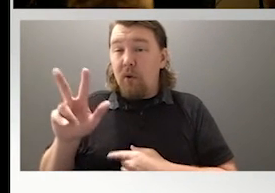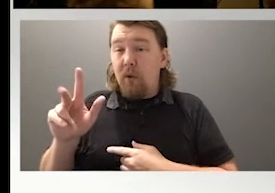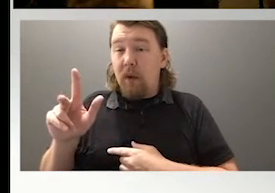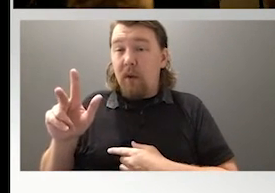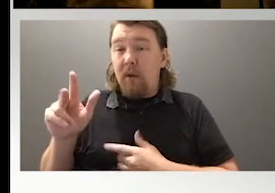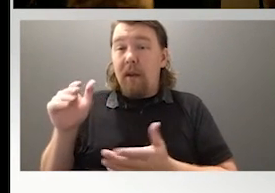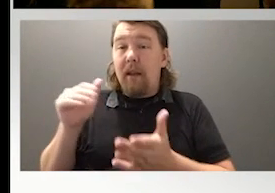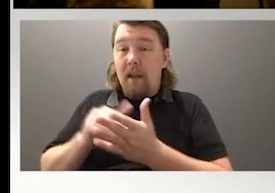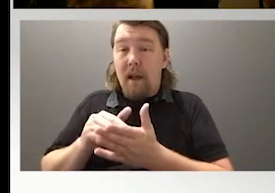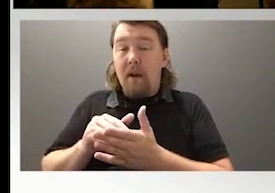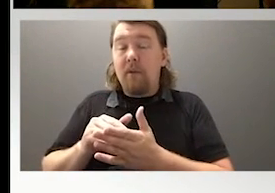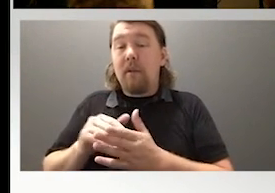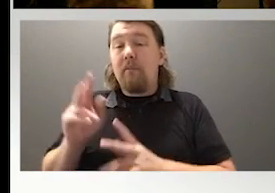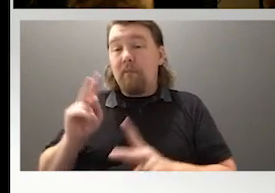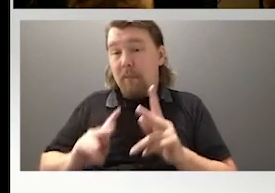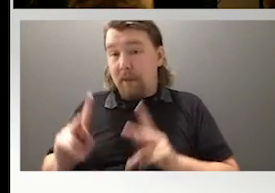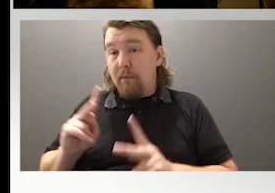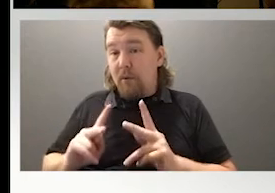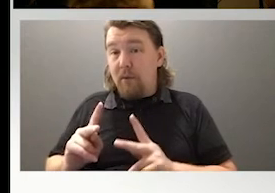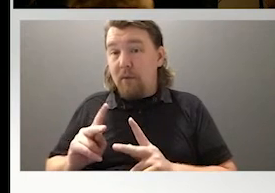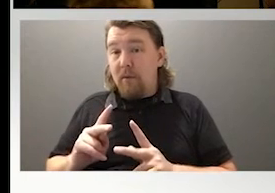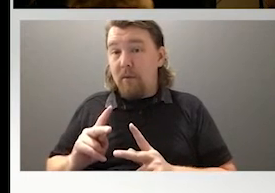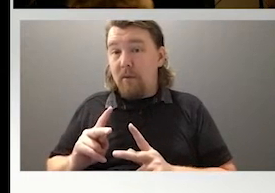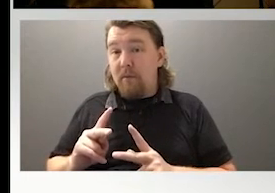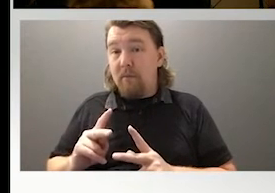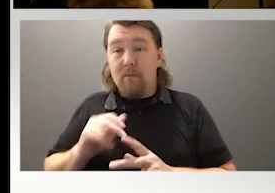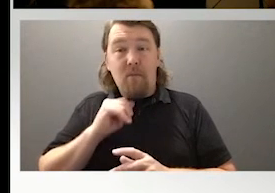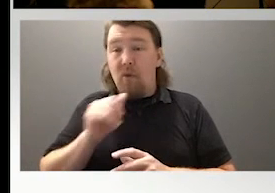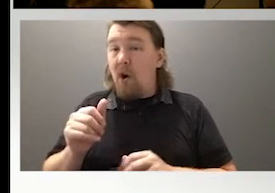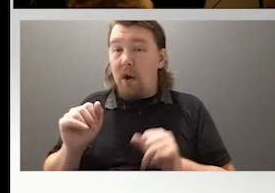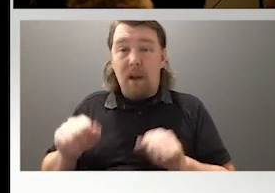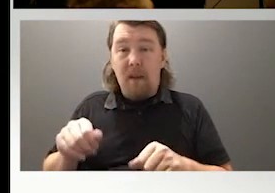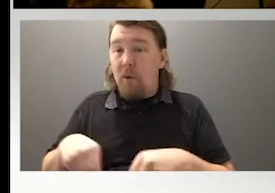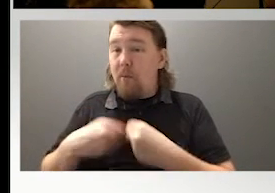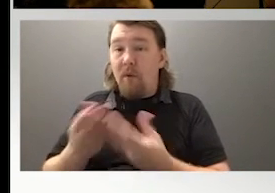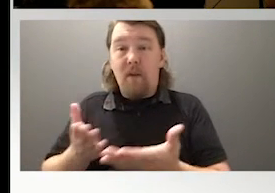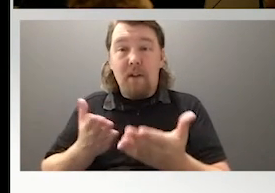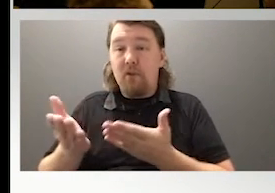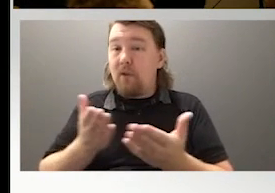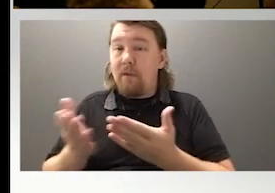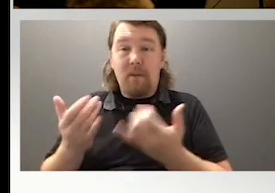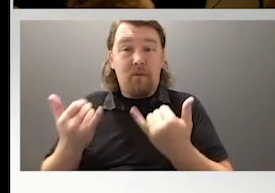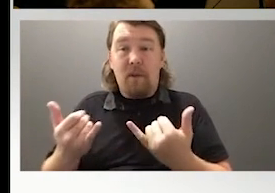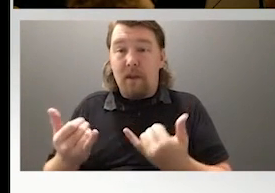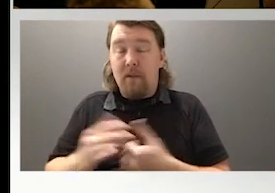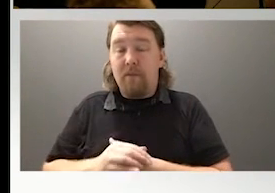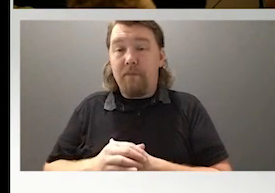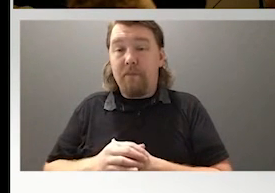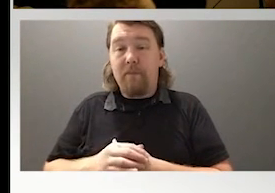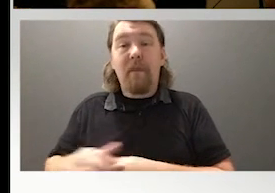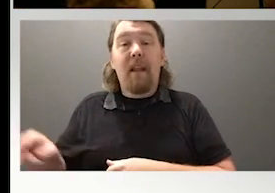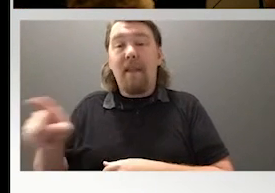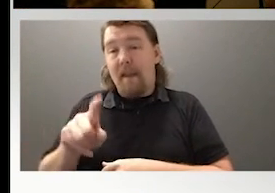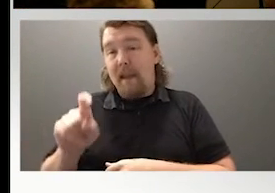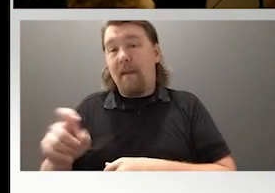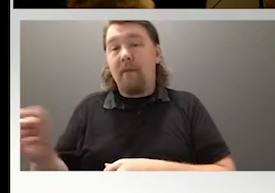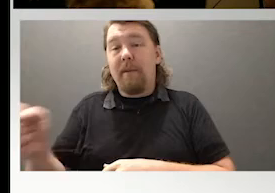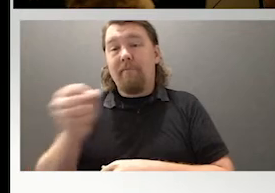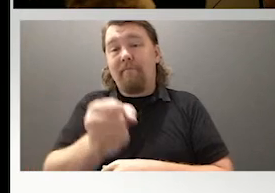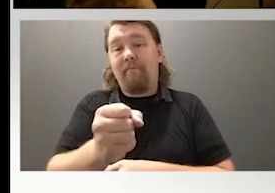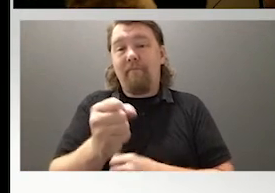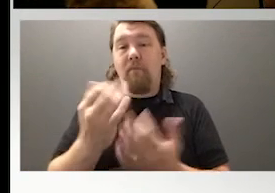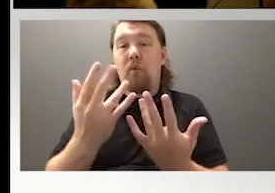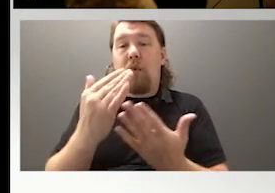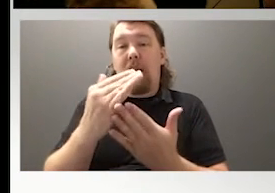people, 23,000 people that we're not able to provide services to, and they have to be placed on a waiting